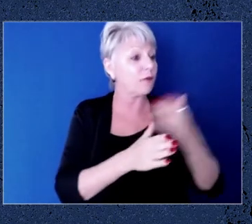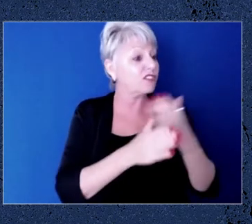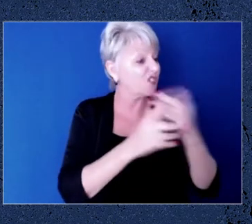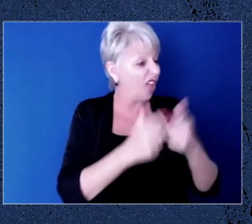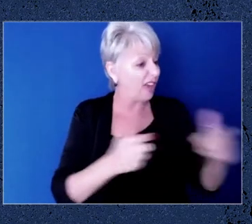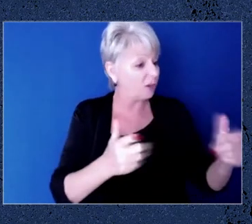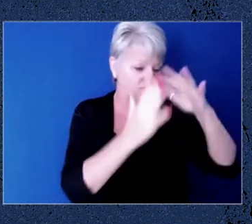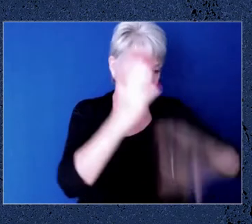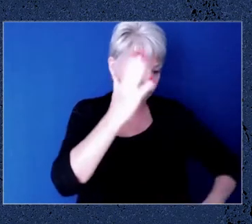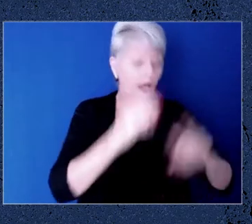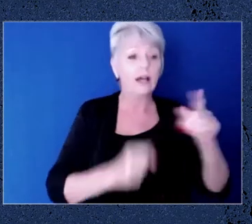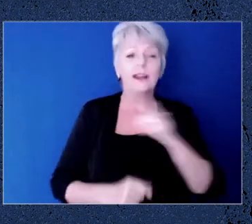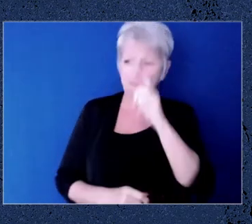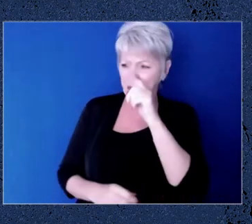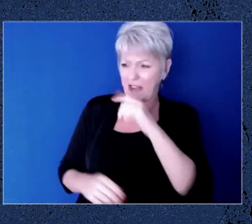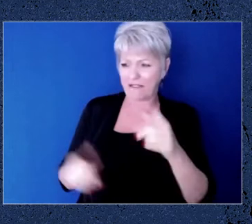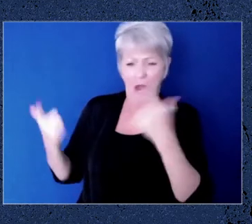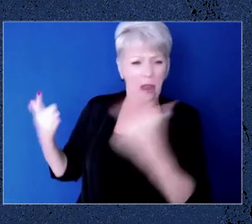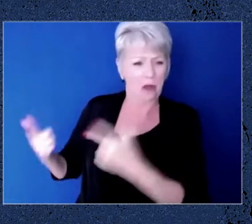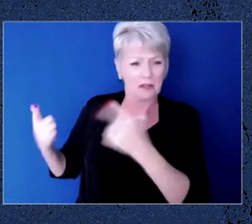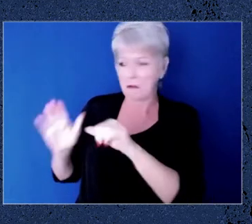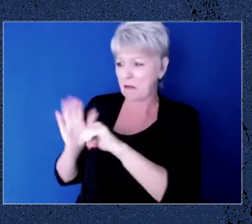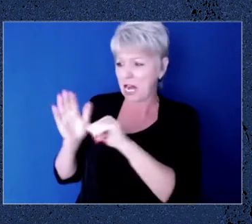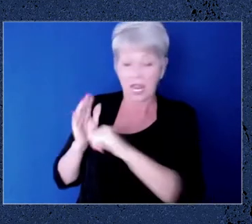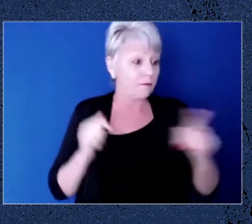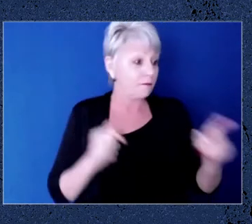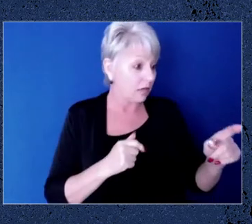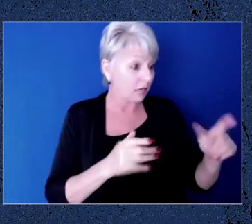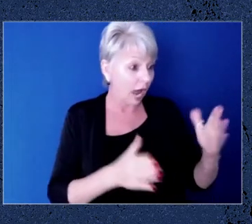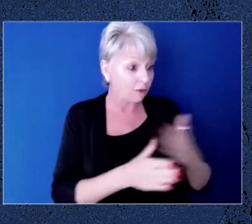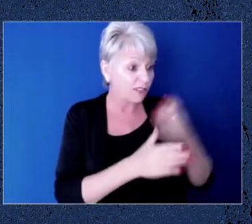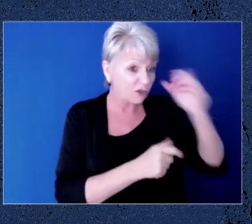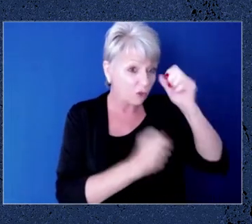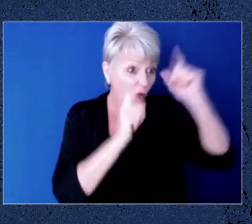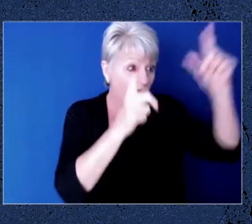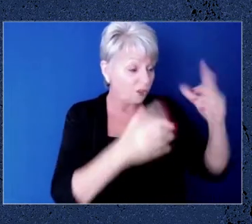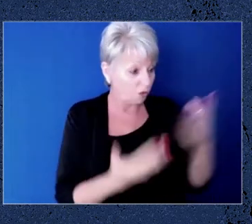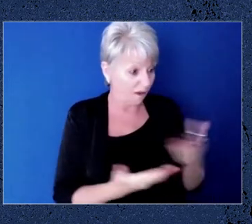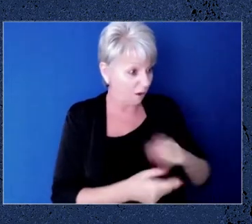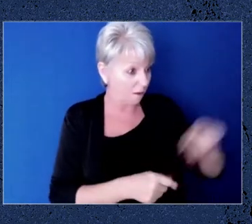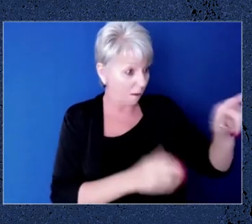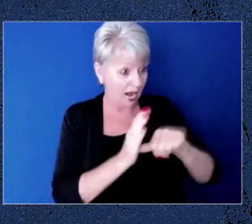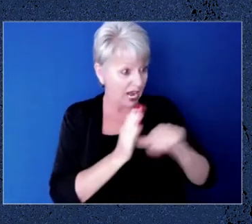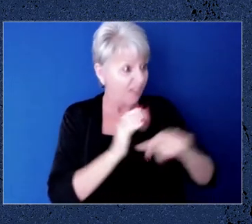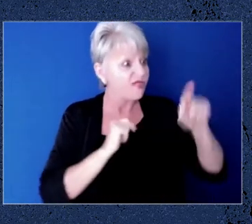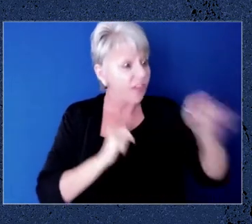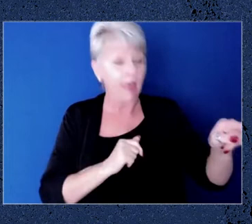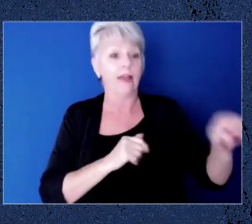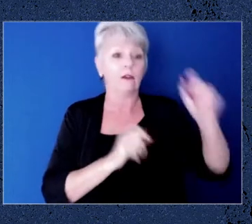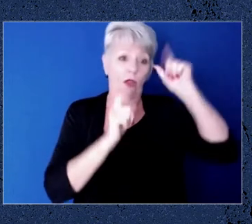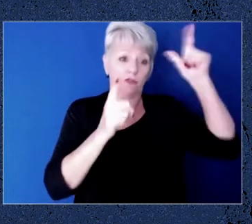lot of money compared to what Aboriginal people are off the back of Aboriginal knowledge. You know, so not he was a great people to Aboriginal people, but he